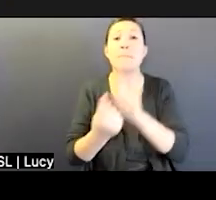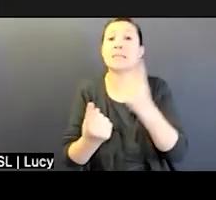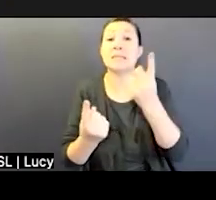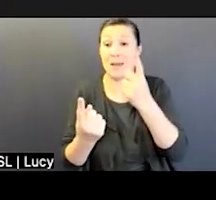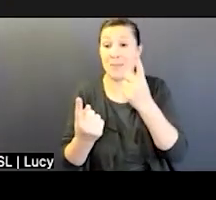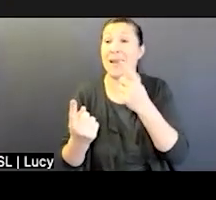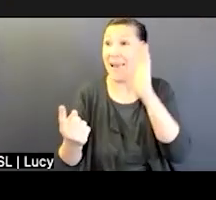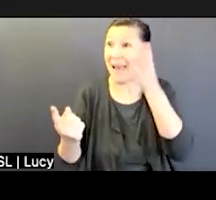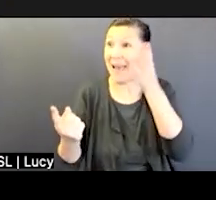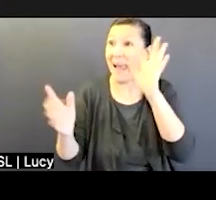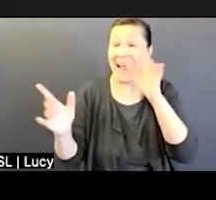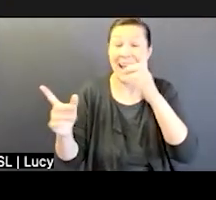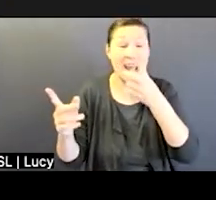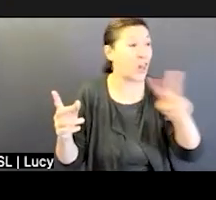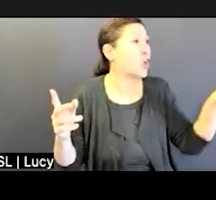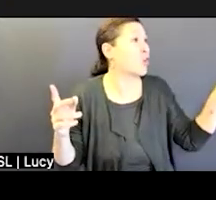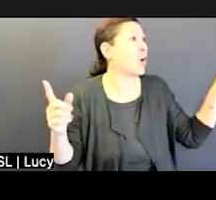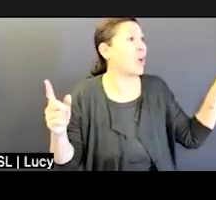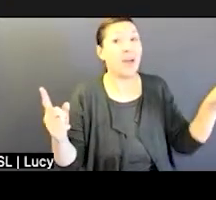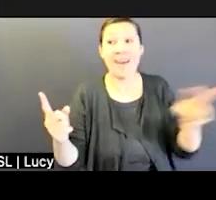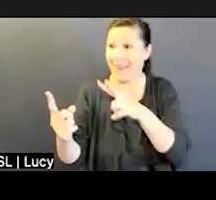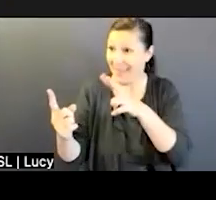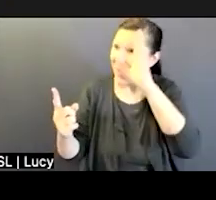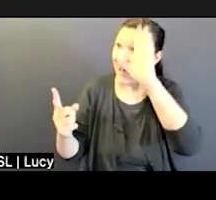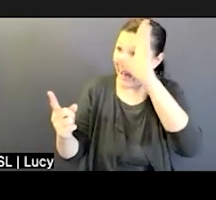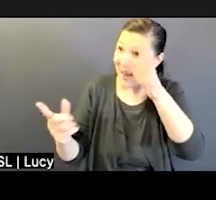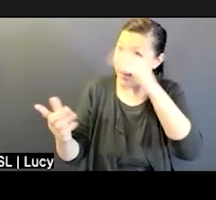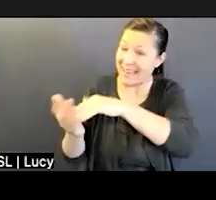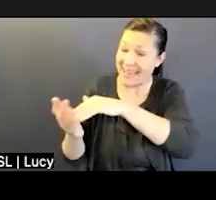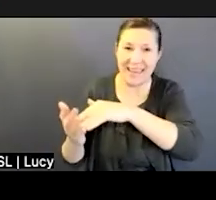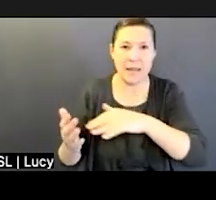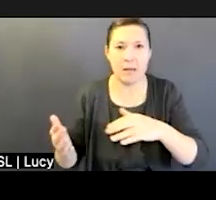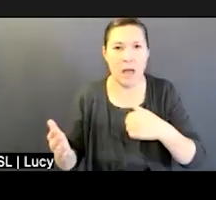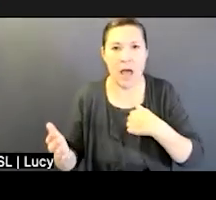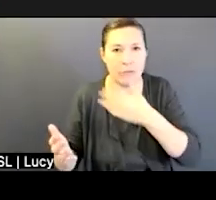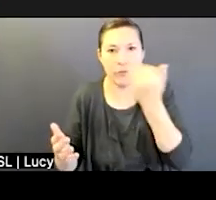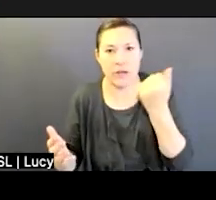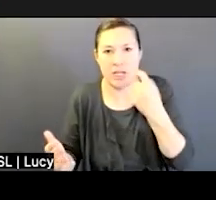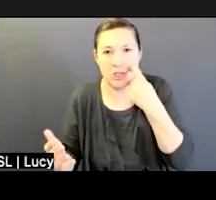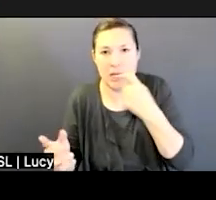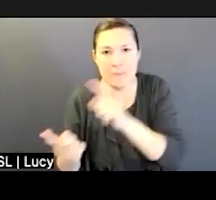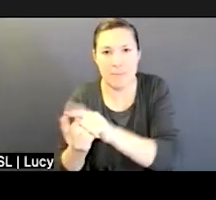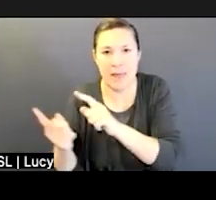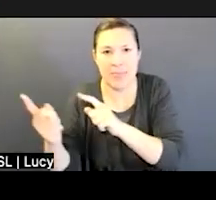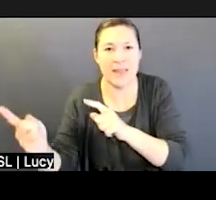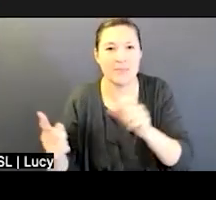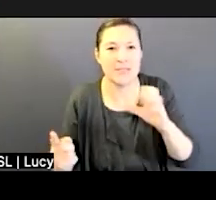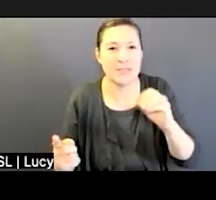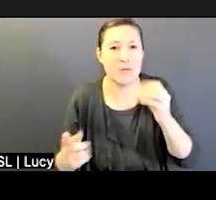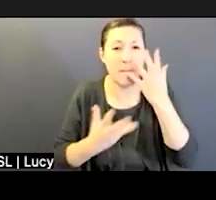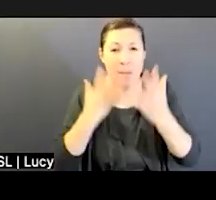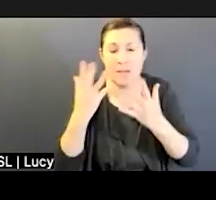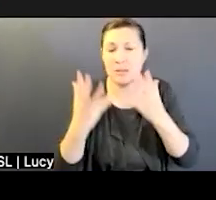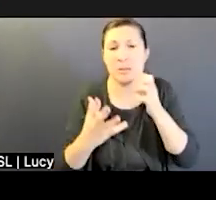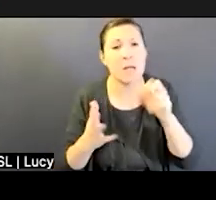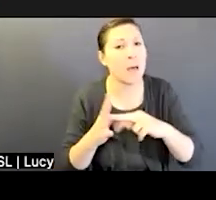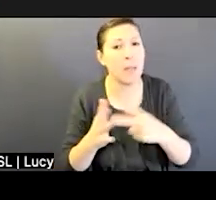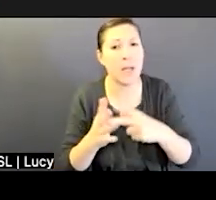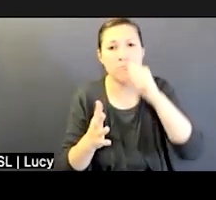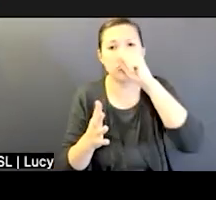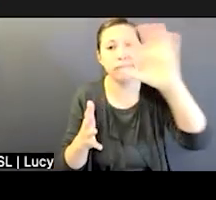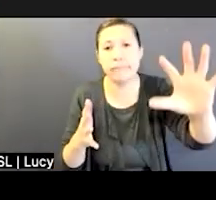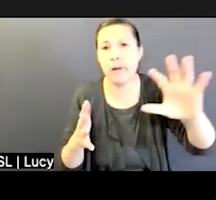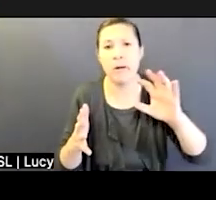It's really embarrassing. So I always like to let people know so they don't think it's because I don't really like you or just can't be bothered. It's